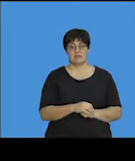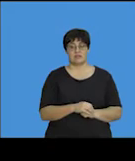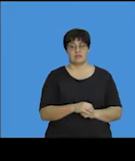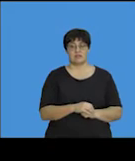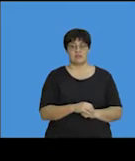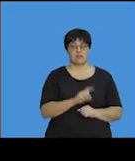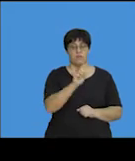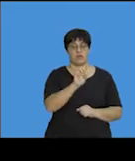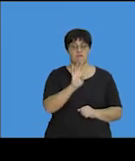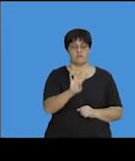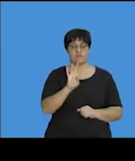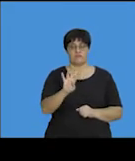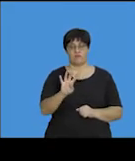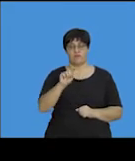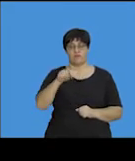44.1,